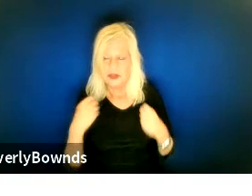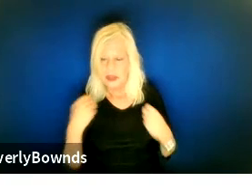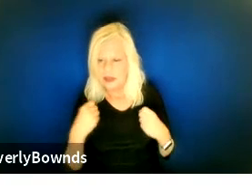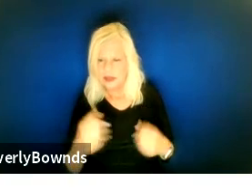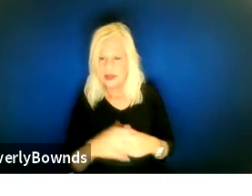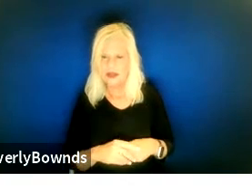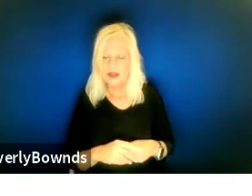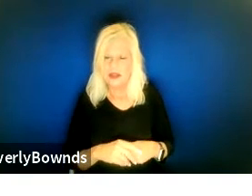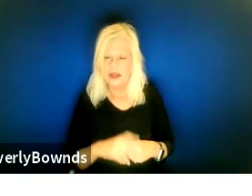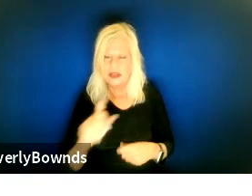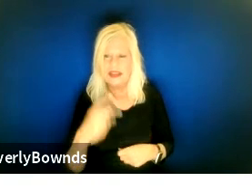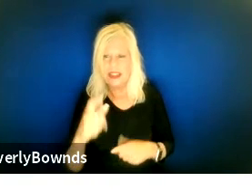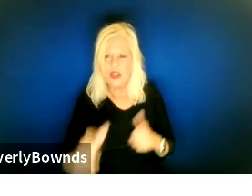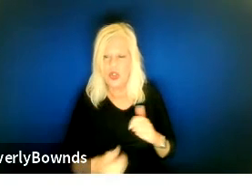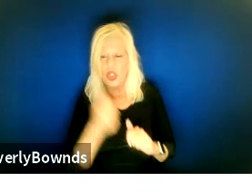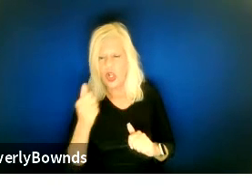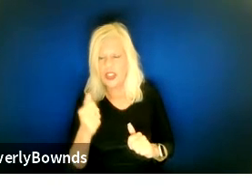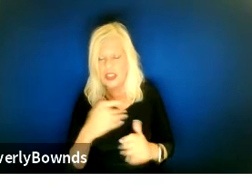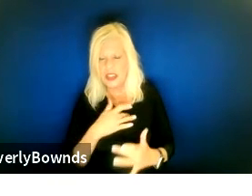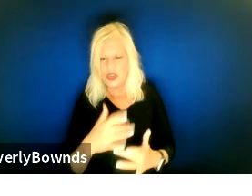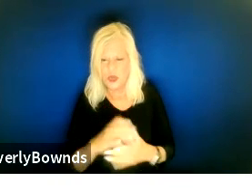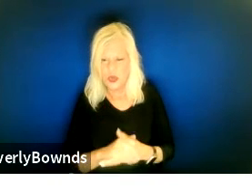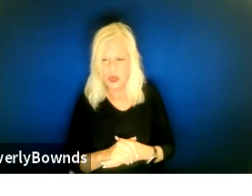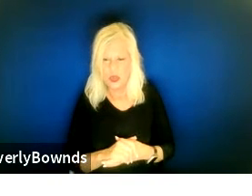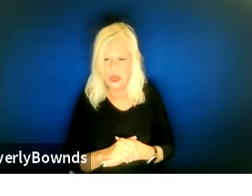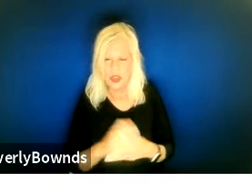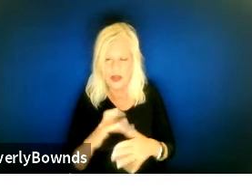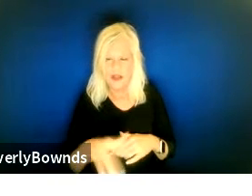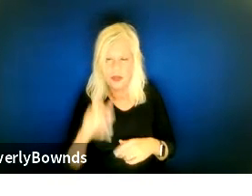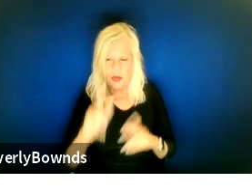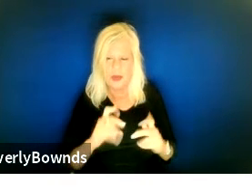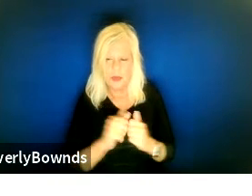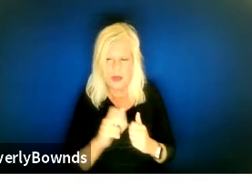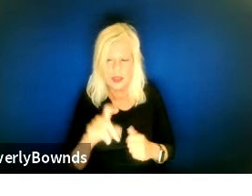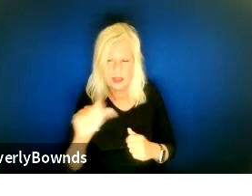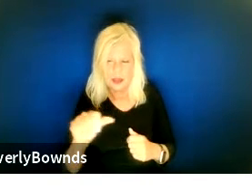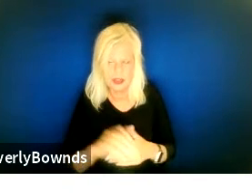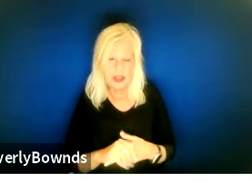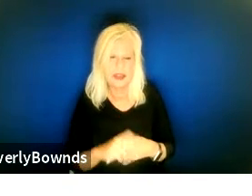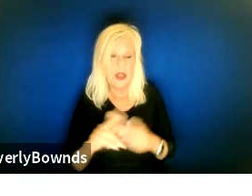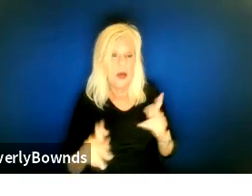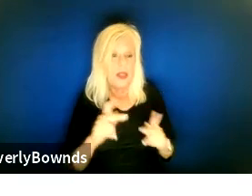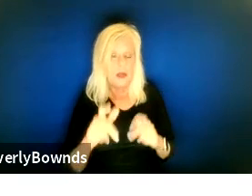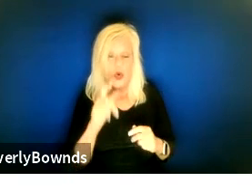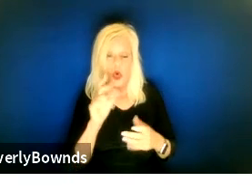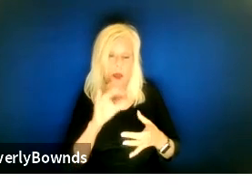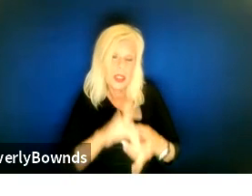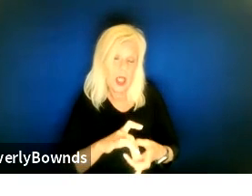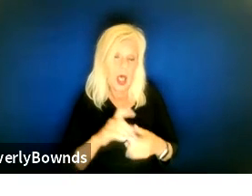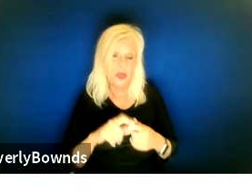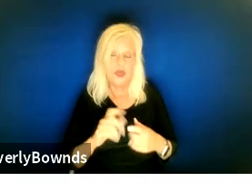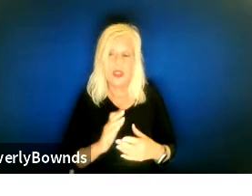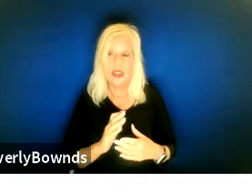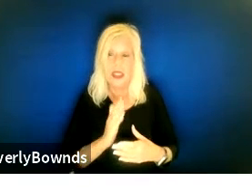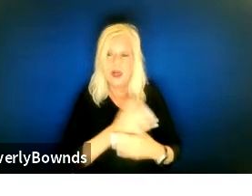single largest usual care available for people with disabilities. And people who belong to the intervention